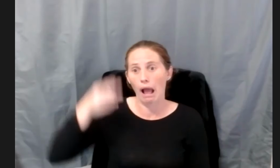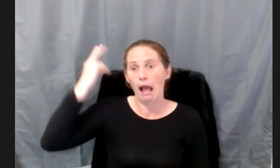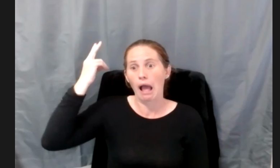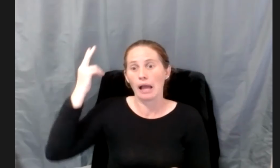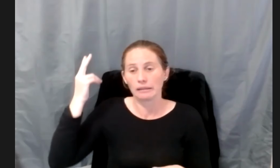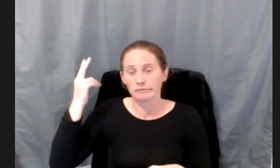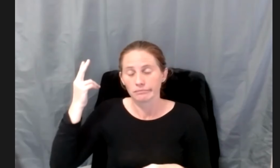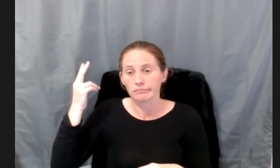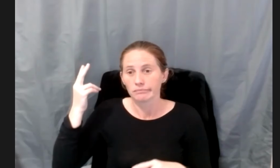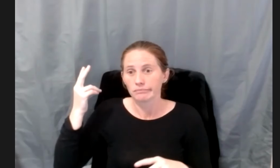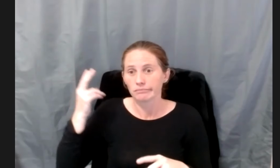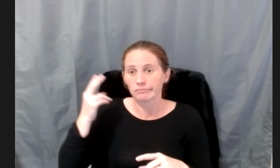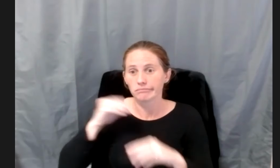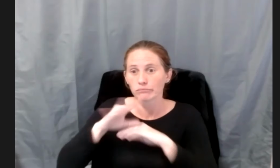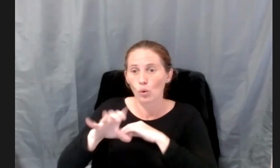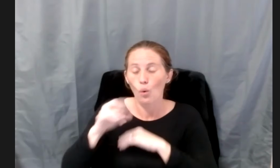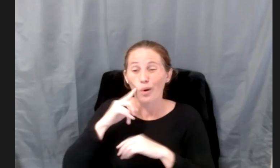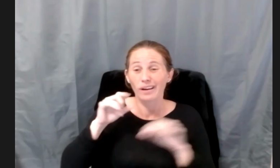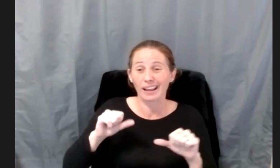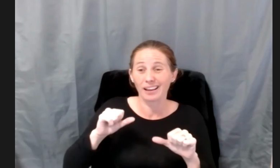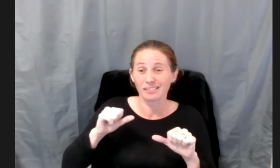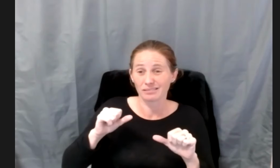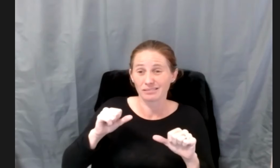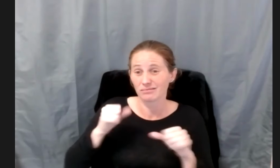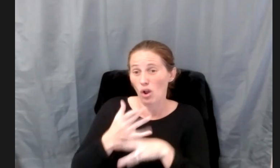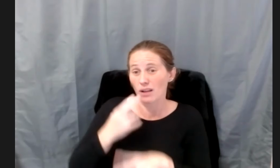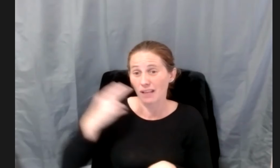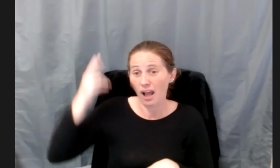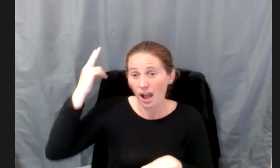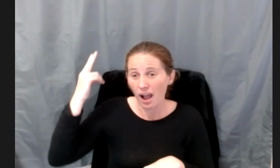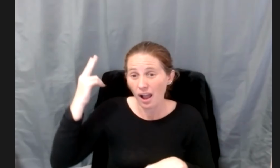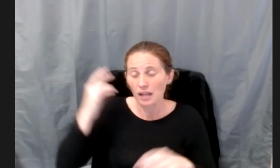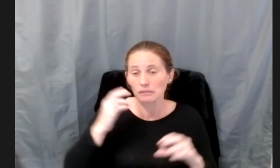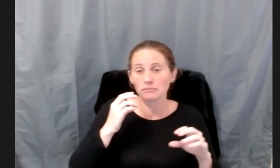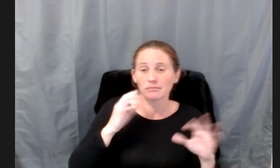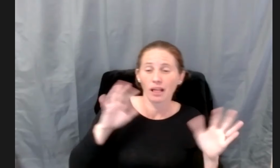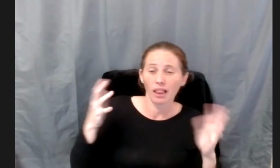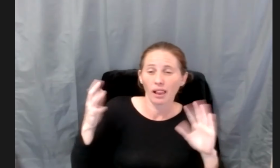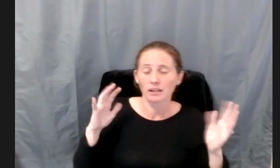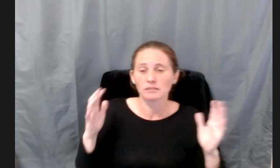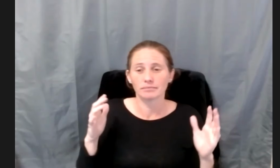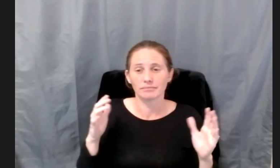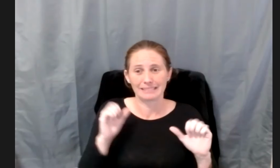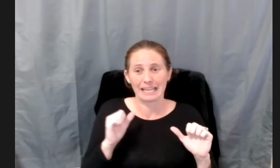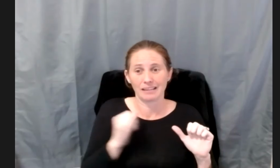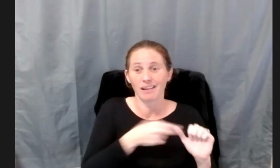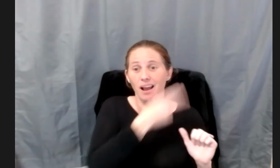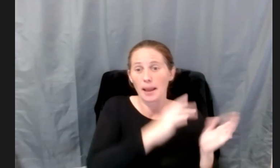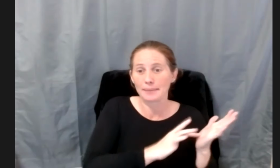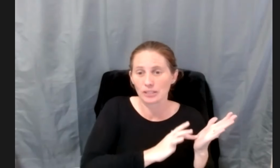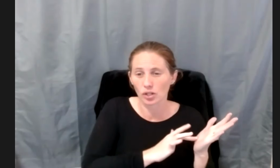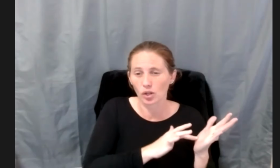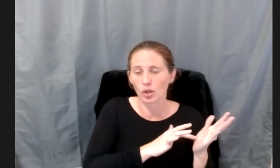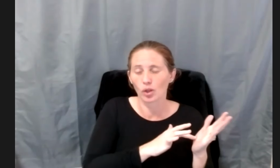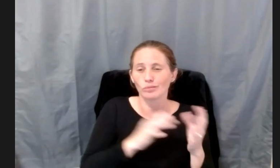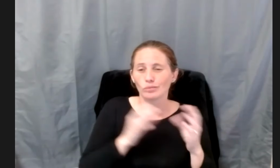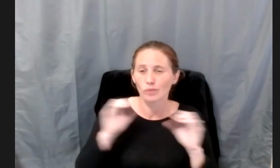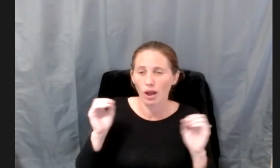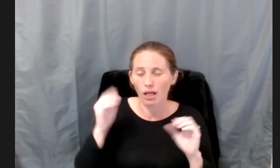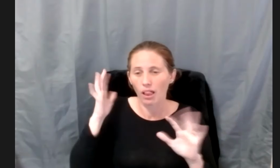or on the other end can be psychedelic, et cetera, et cetera, but also can be highly medicinal without the psychedelic effect.